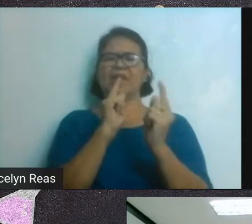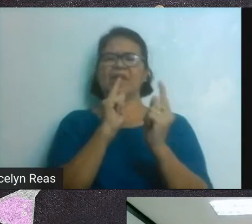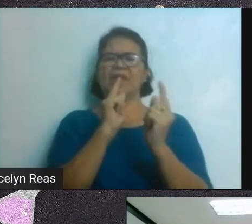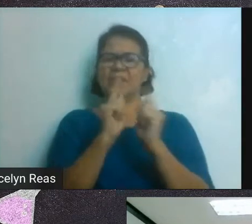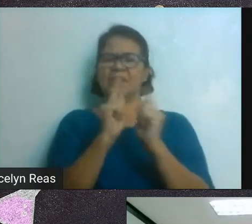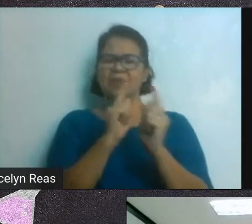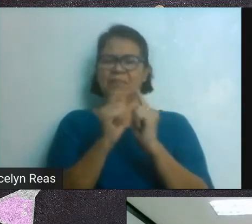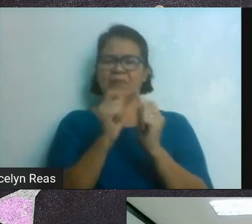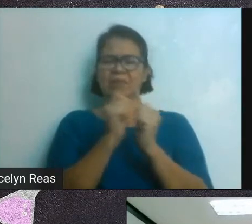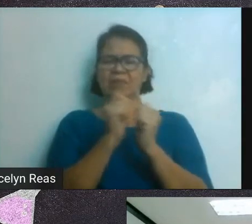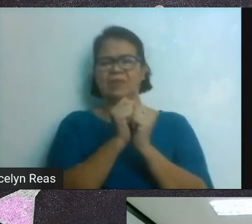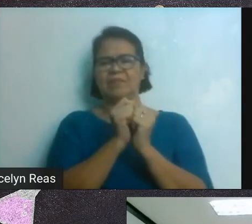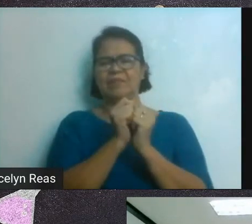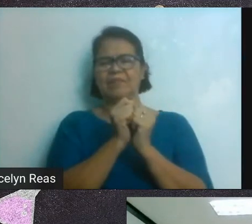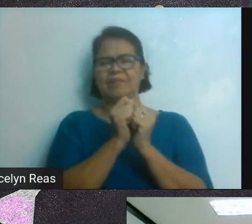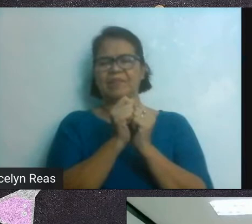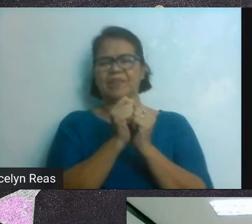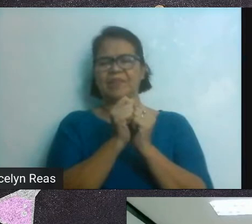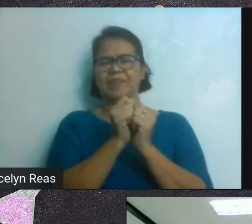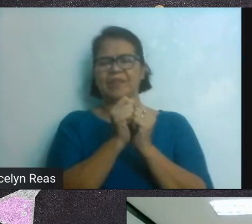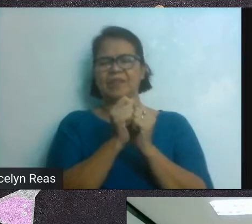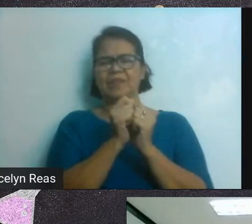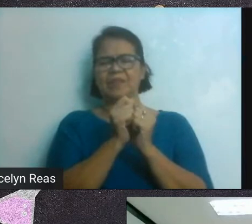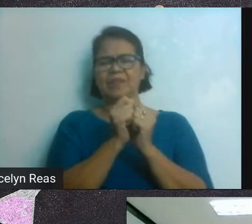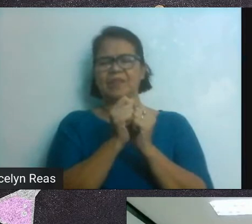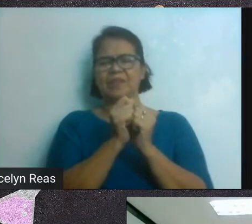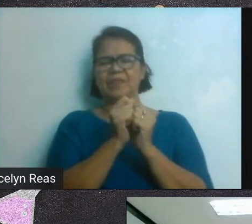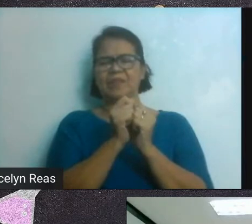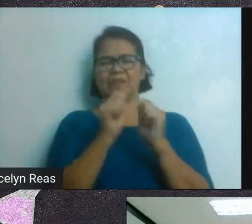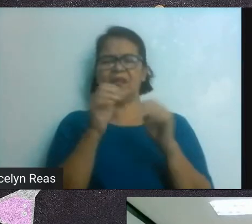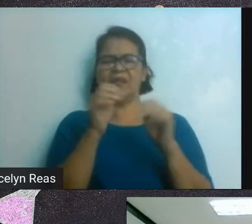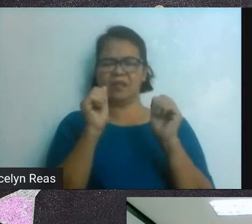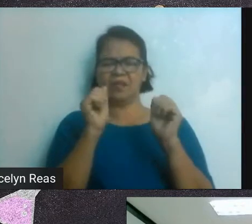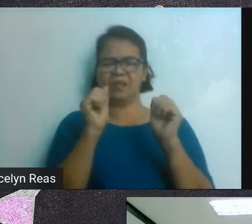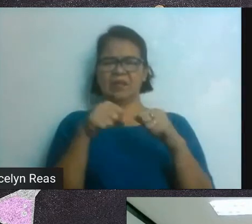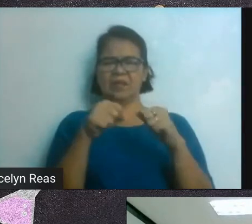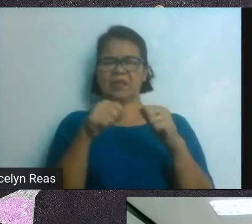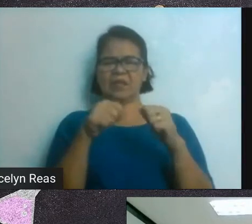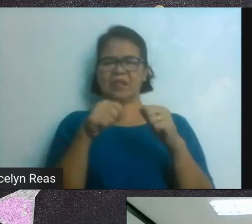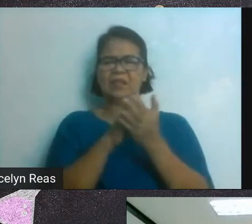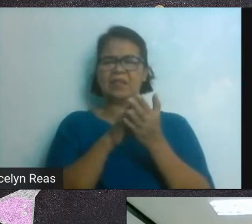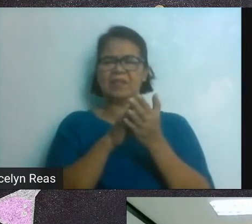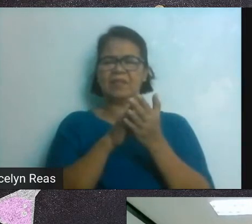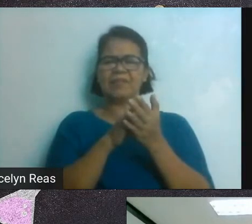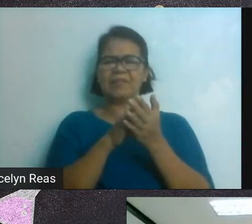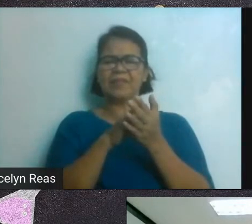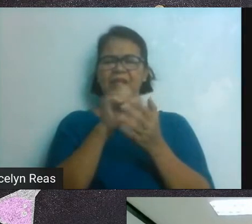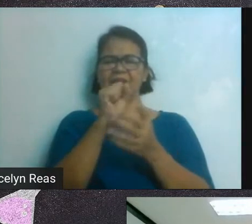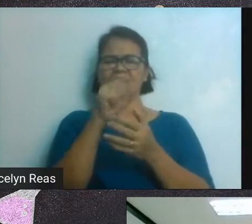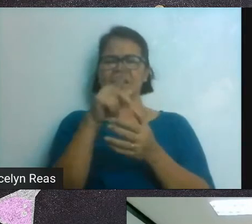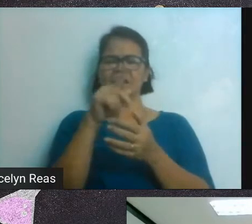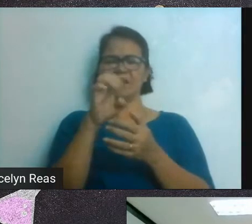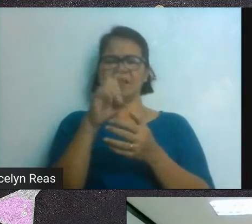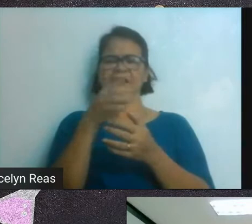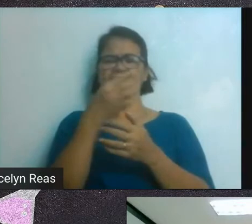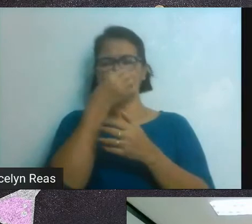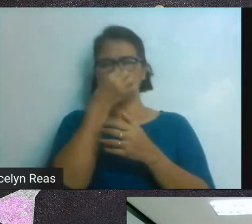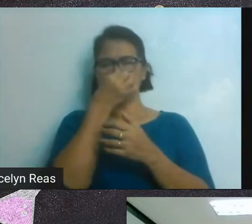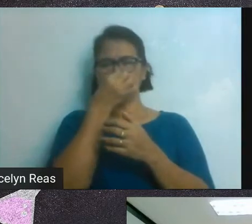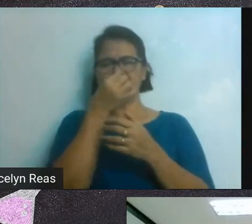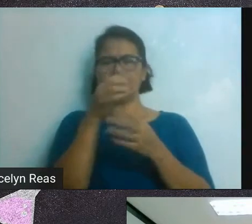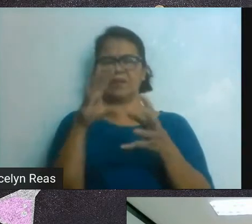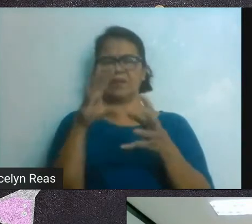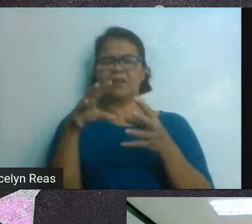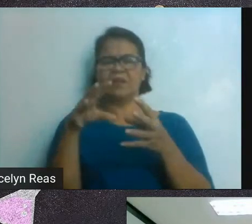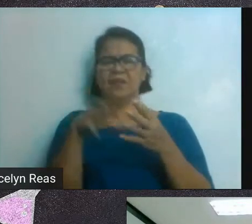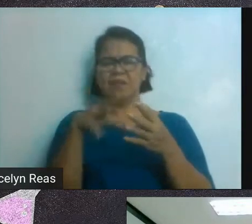also agree na yung early grades and sa SPED classes, fewer learners ang i-assign. Kasi mas personalized.